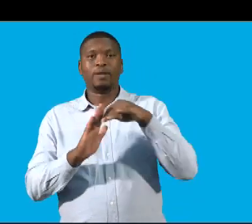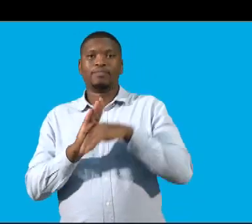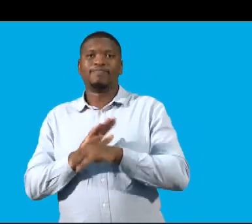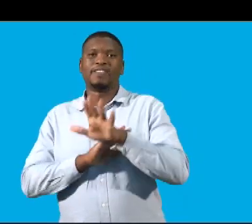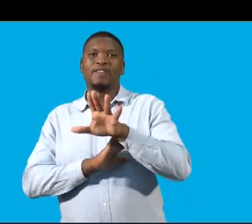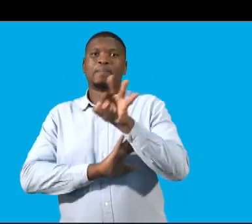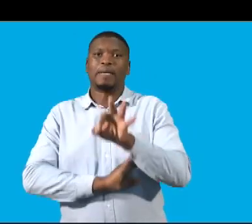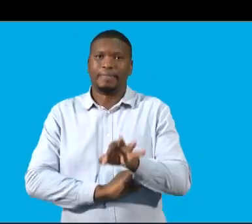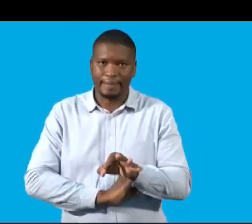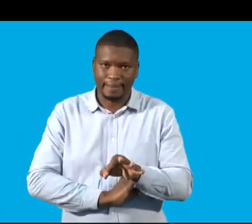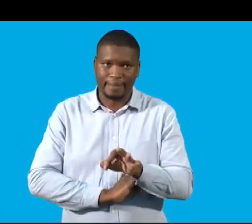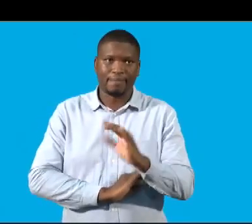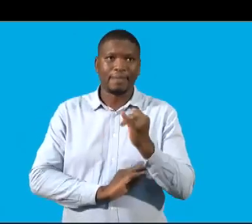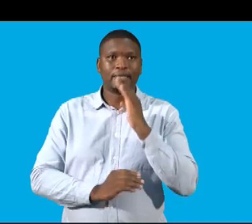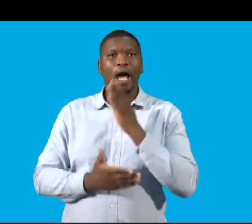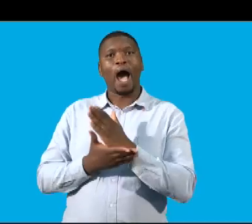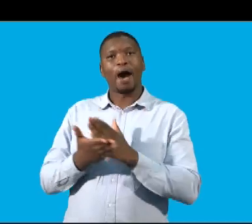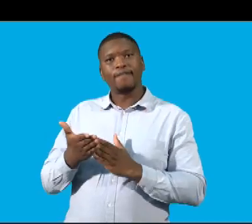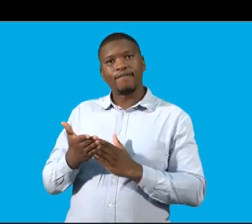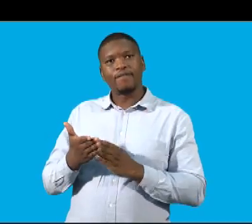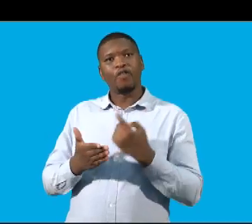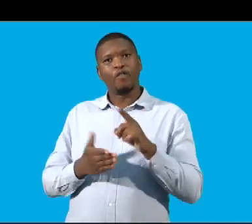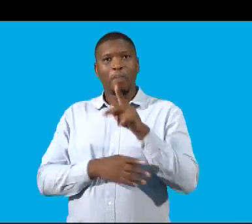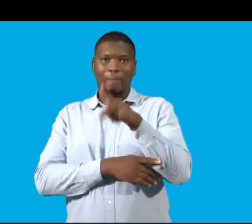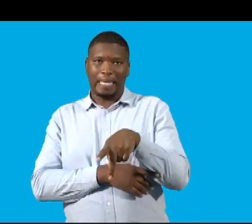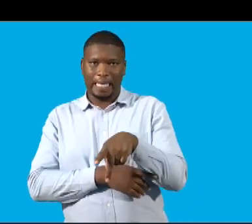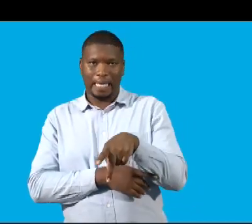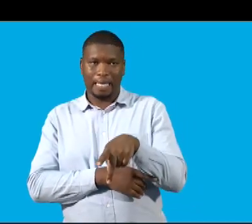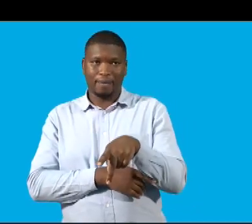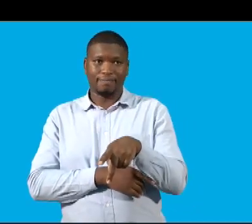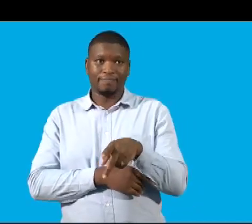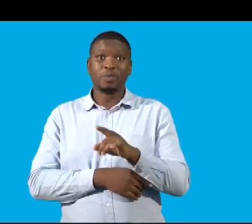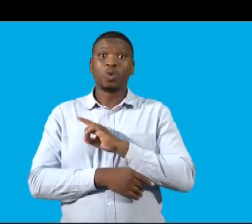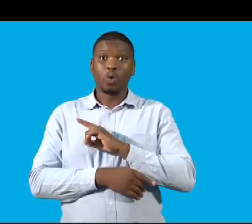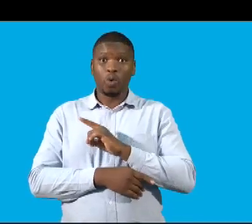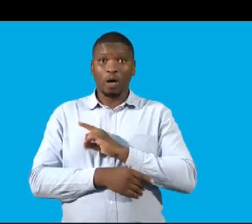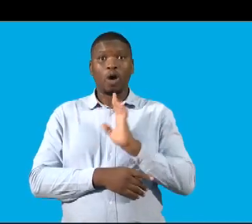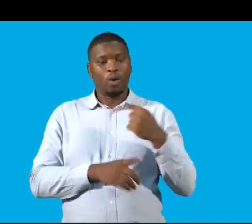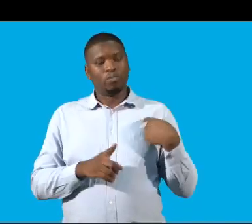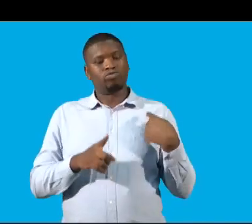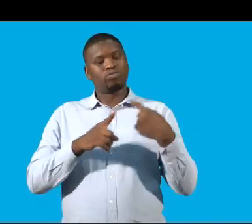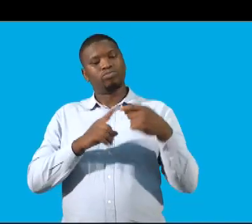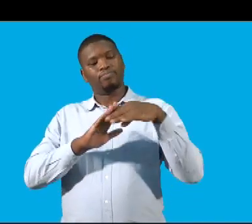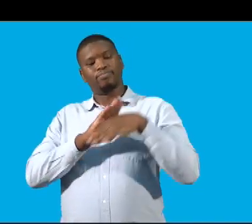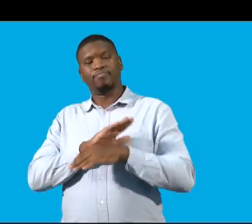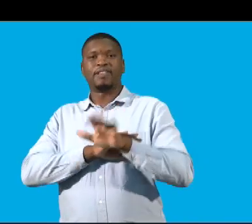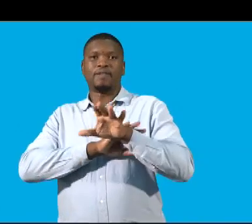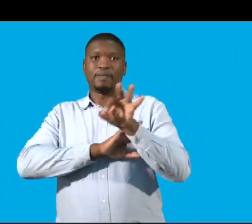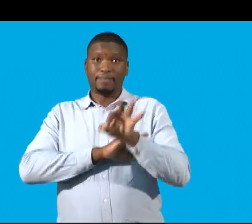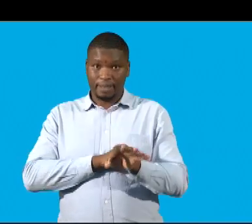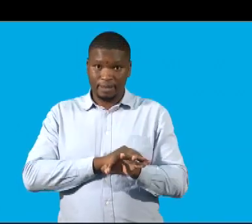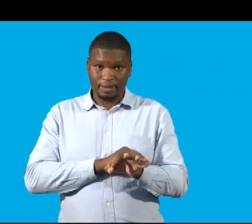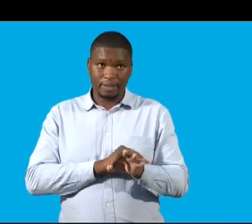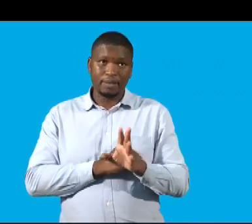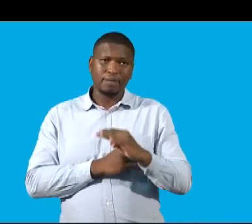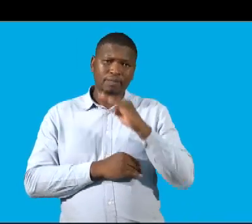know that the future value will be half of that P, since as well it decreased to 50%